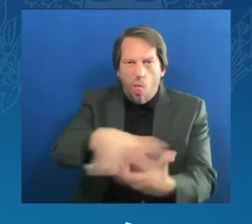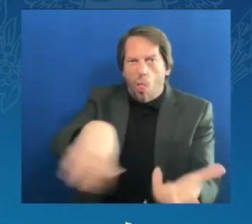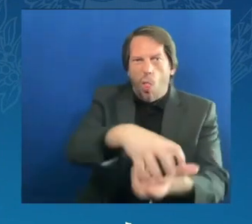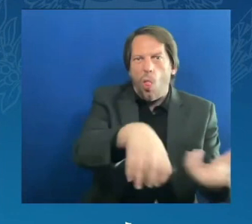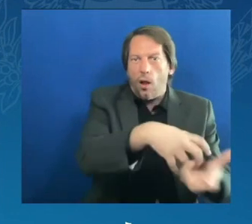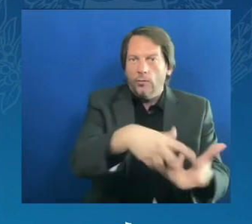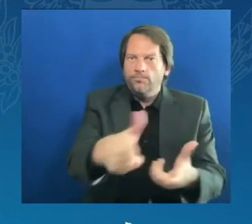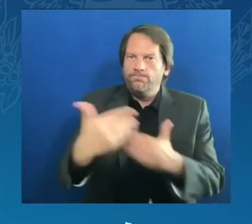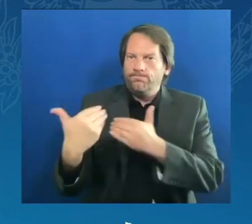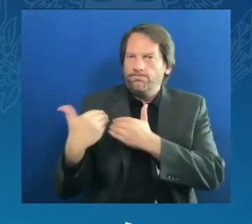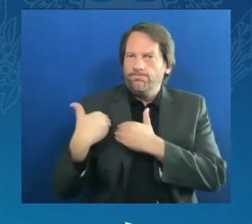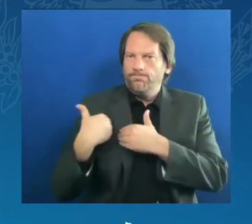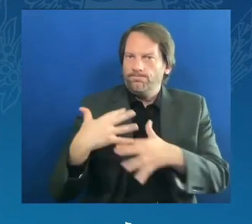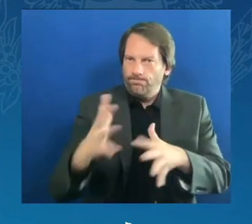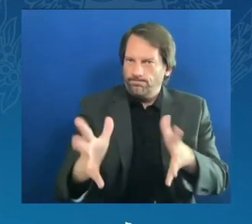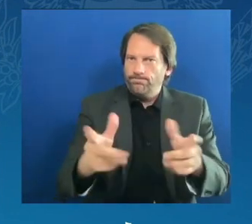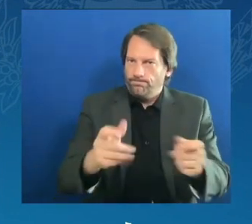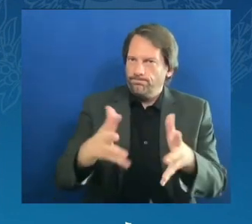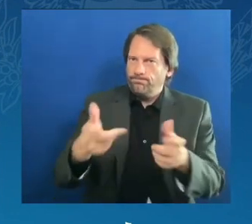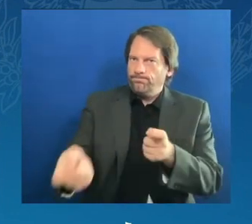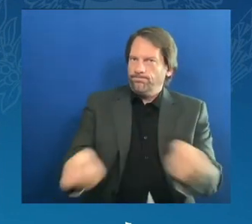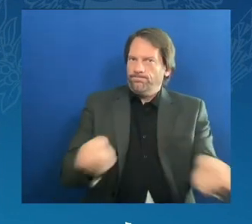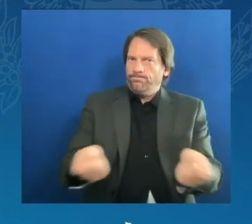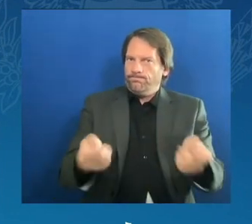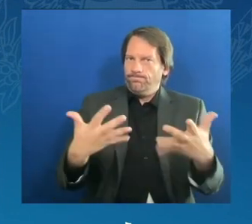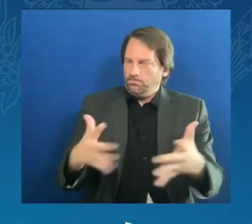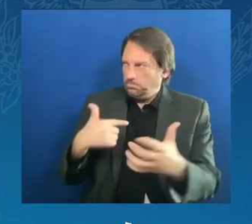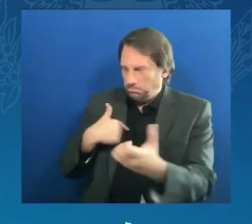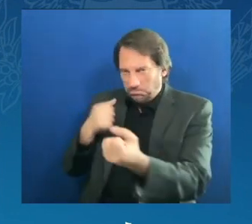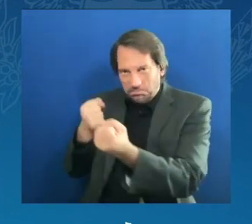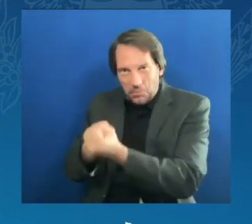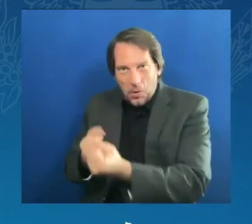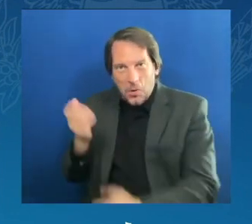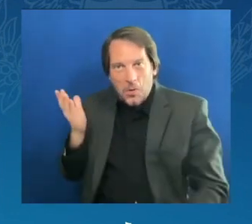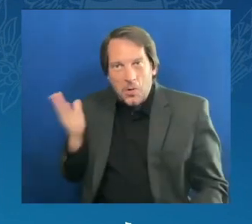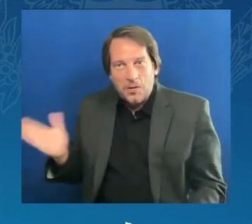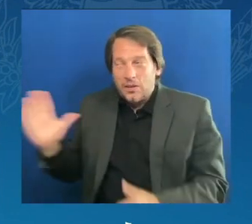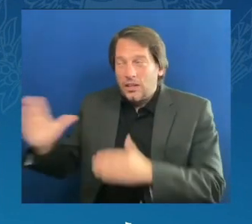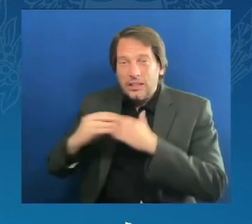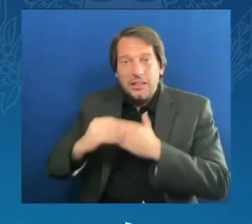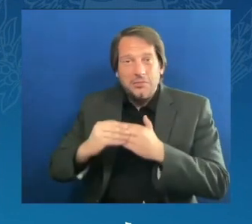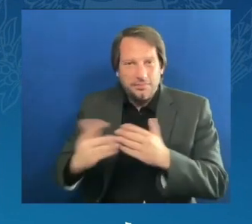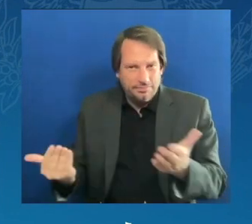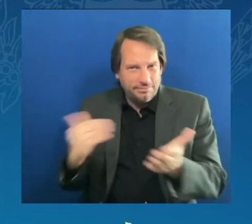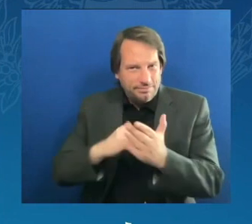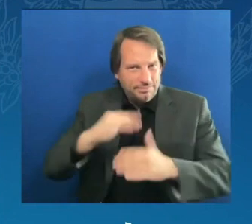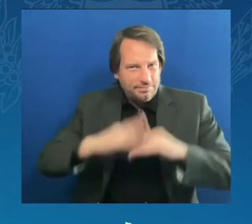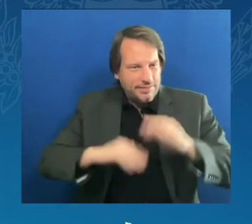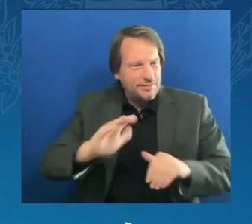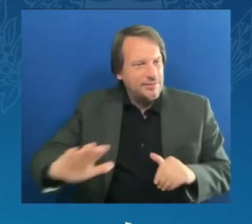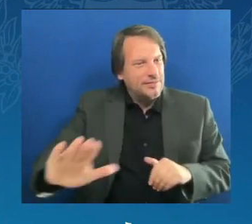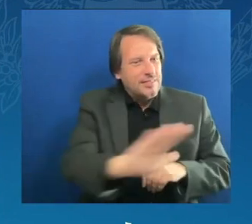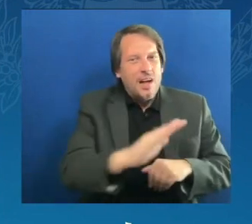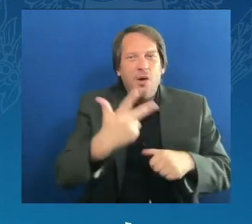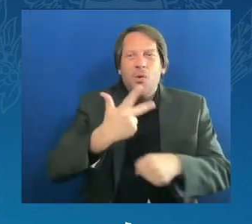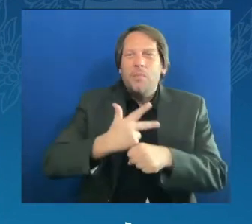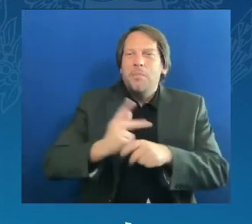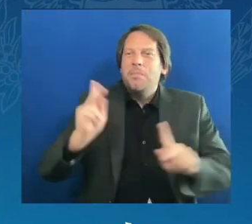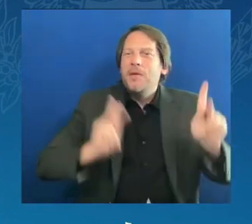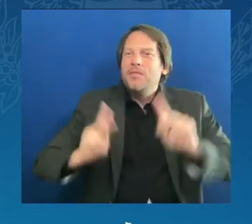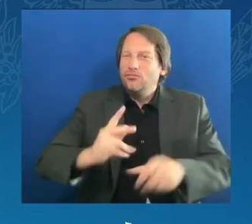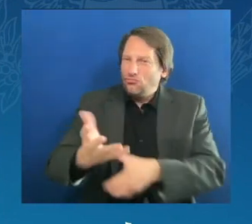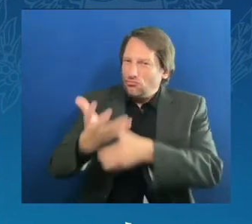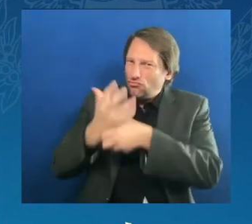institutions and give them a sense of hope and opportunity. Our work under the Root Causes Strategy